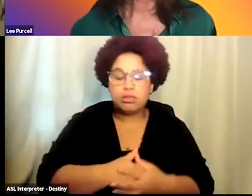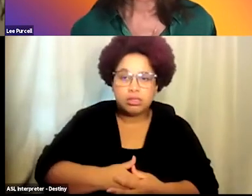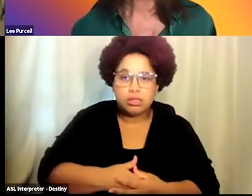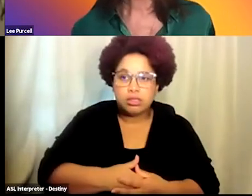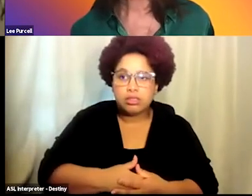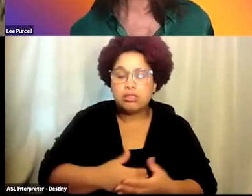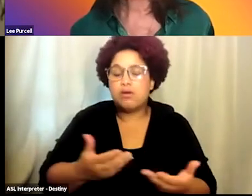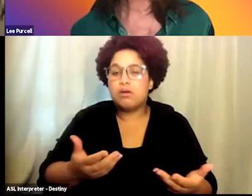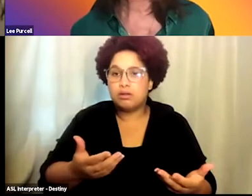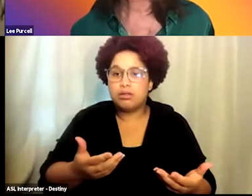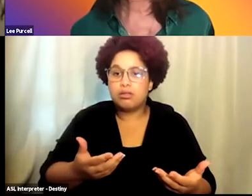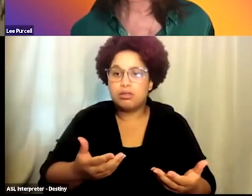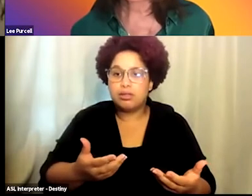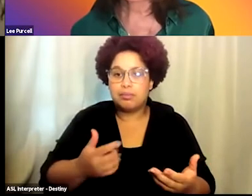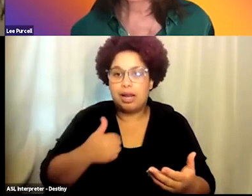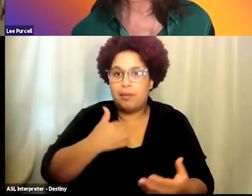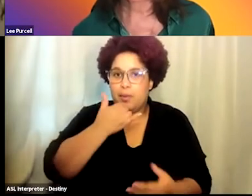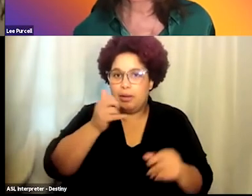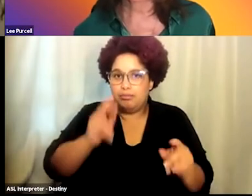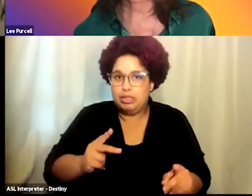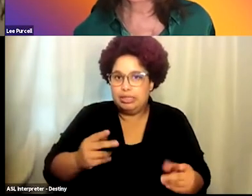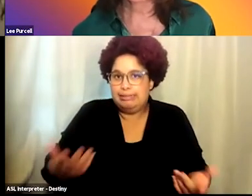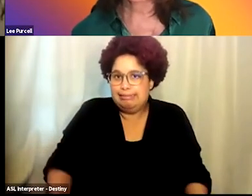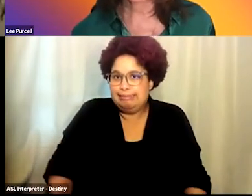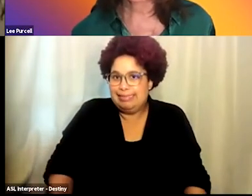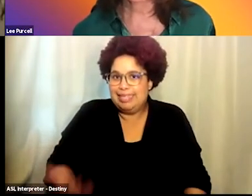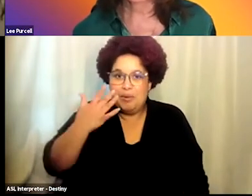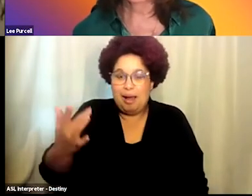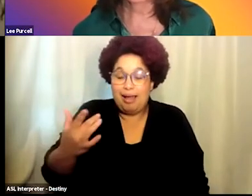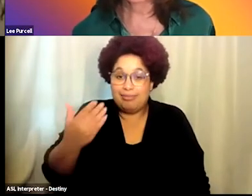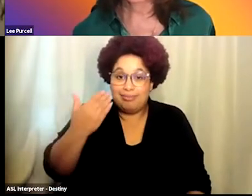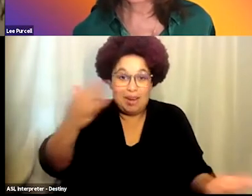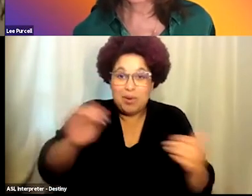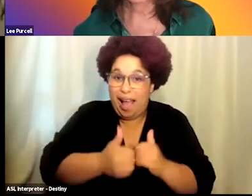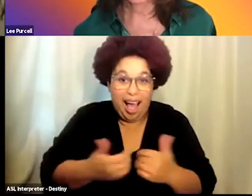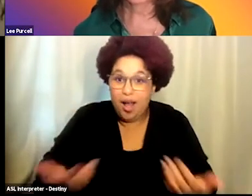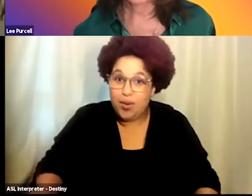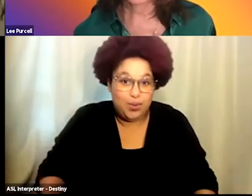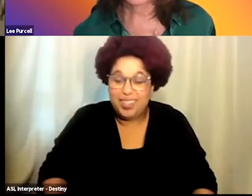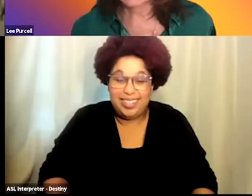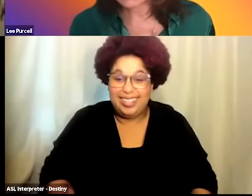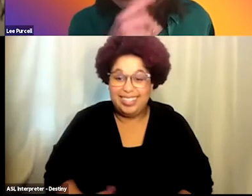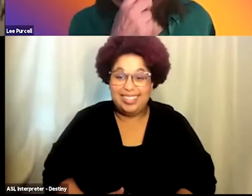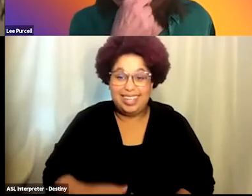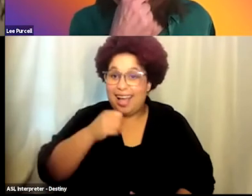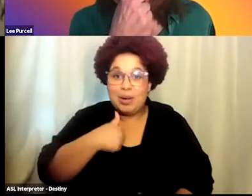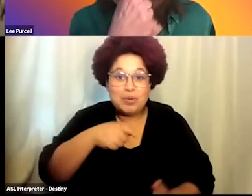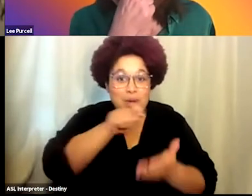But it's I'm the wrong person to ask, because I don't know how to do that. I don't know how to. I don't